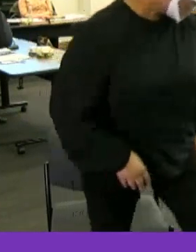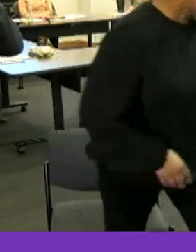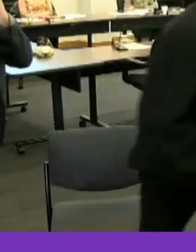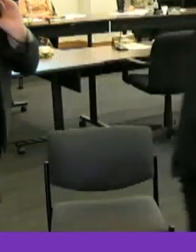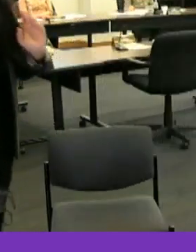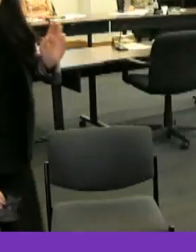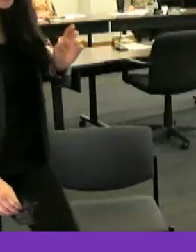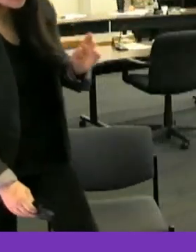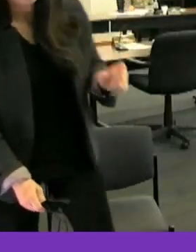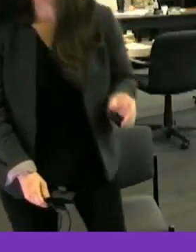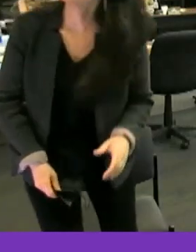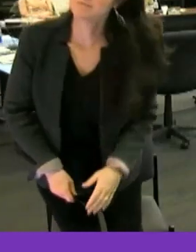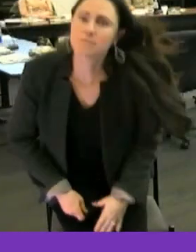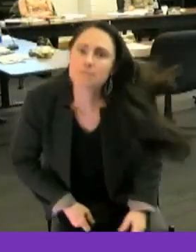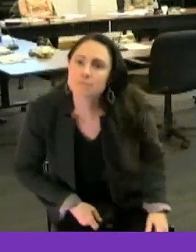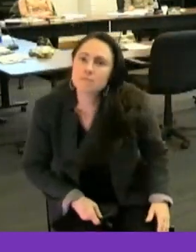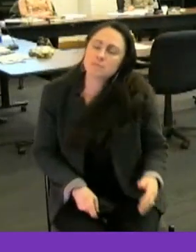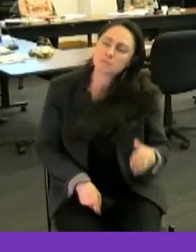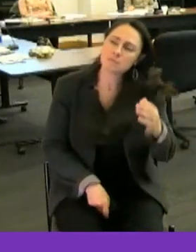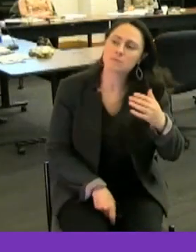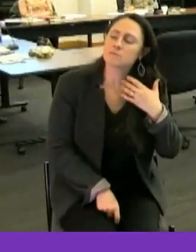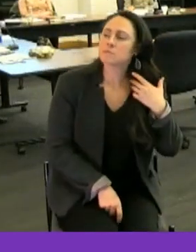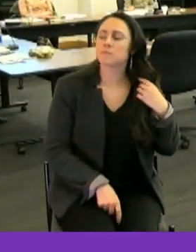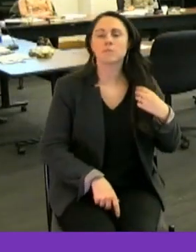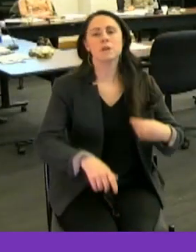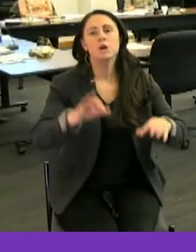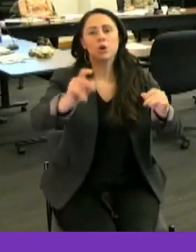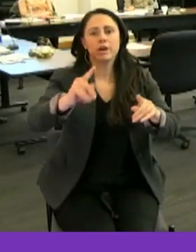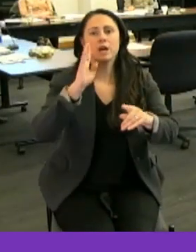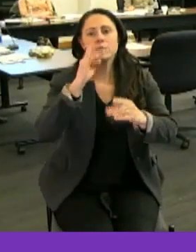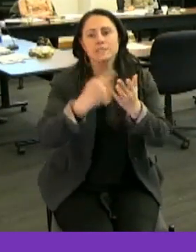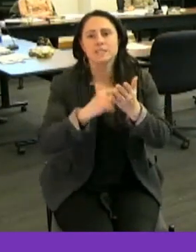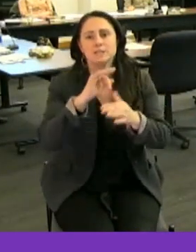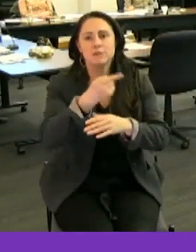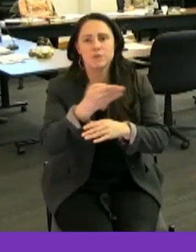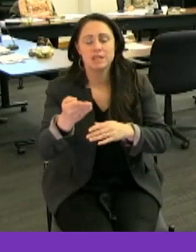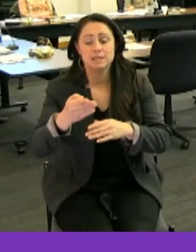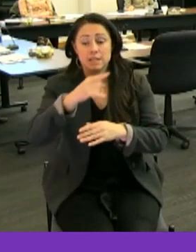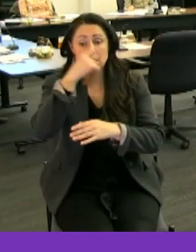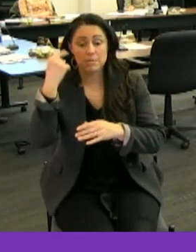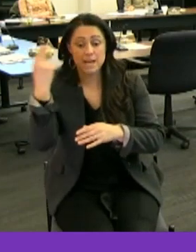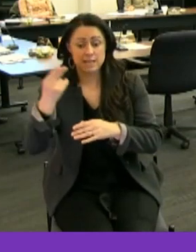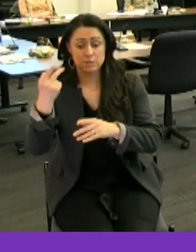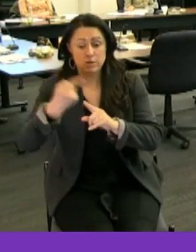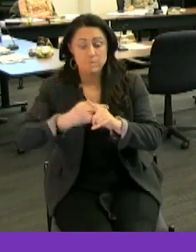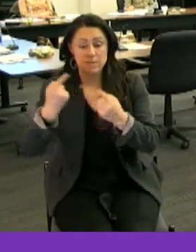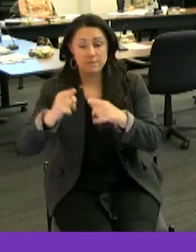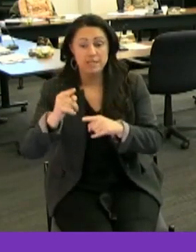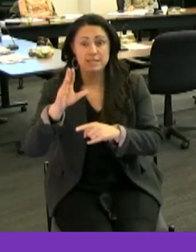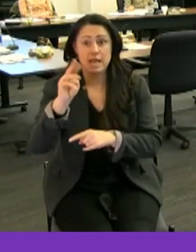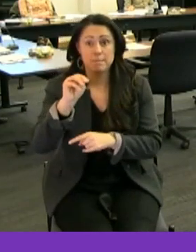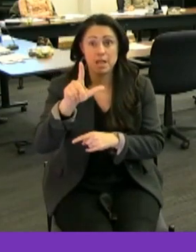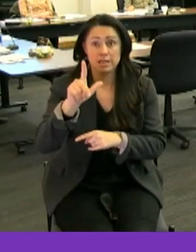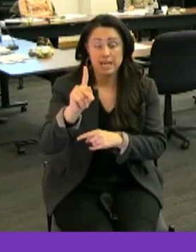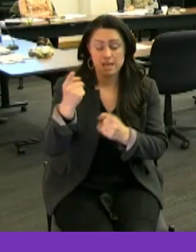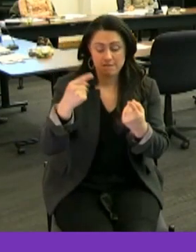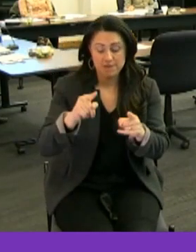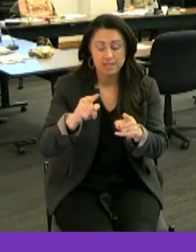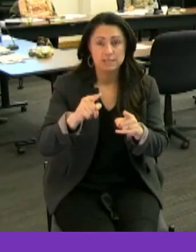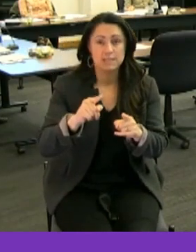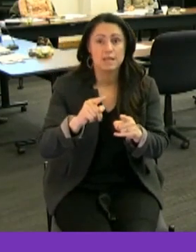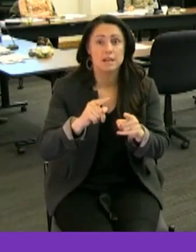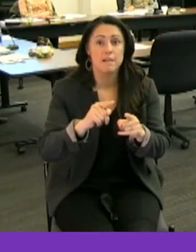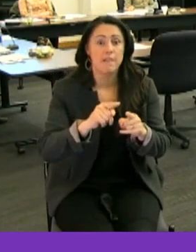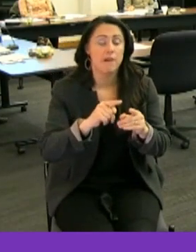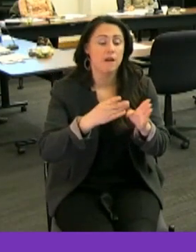Okay, so I'm going to talk about a couple things today. So I'm going to go over Black History Month events, Mlk Events, Main Street